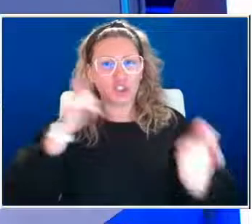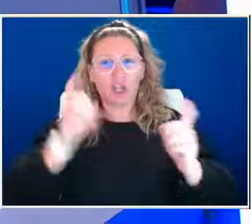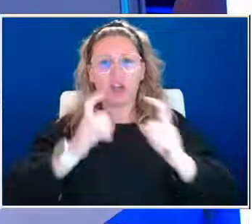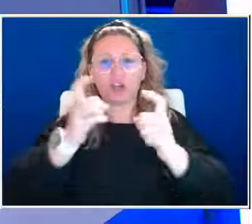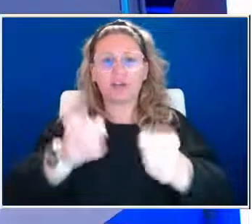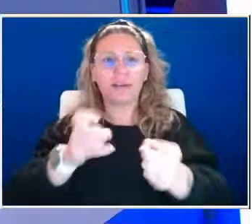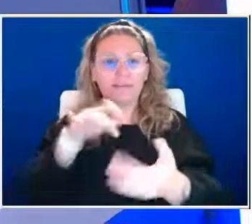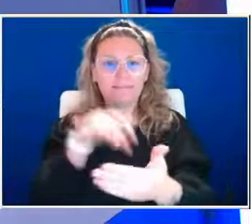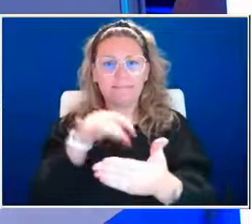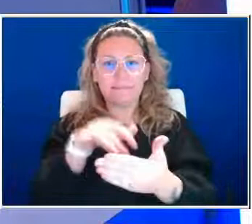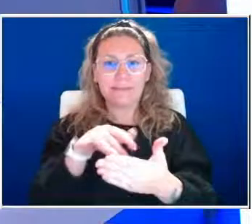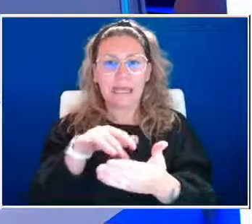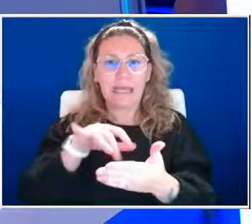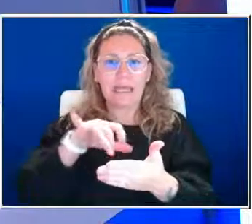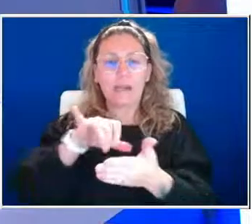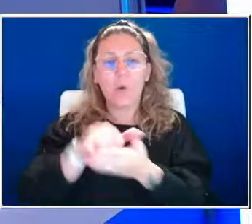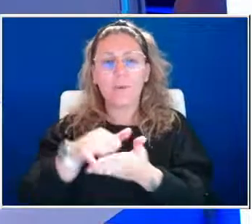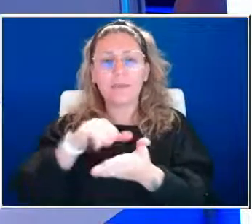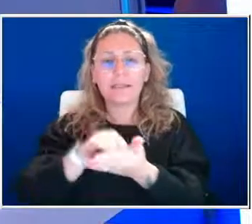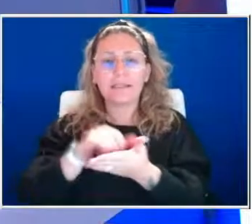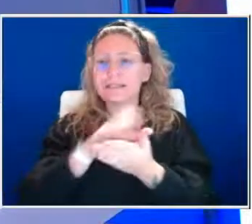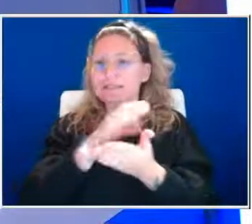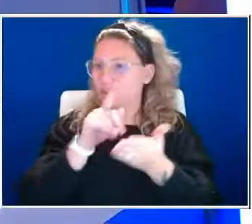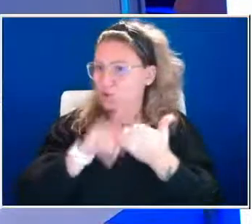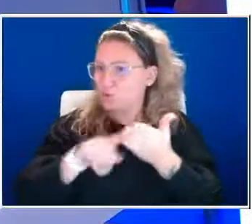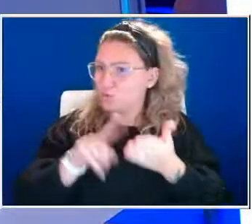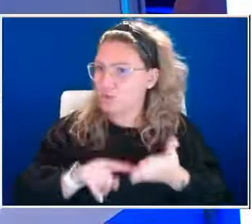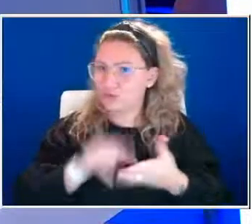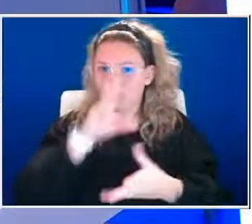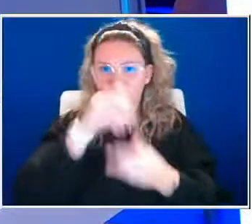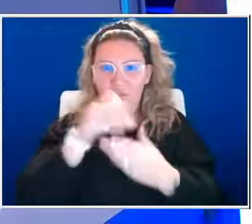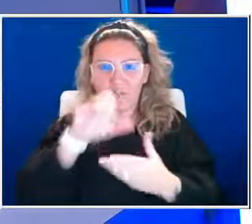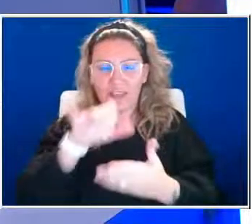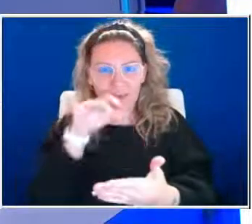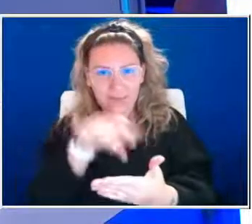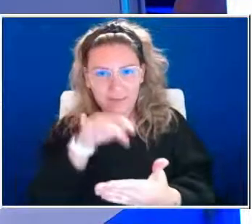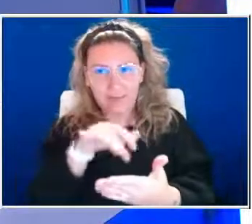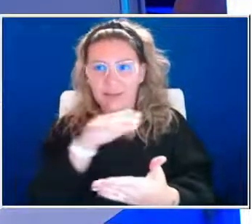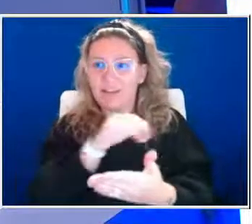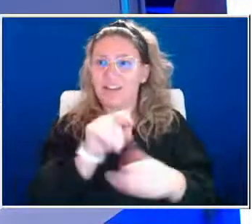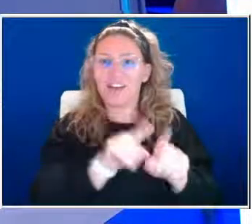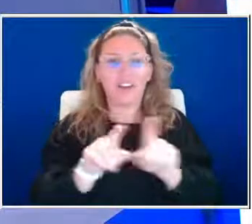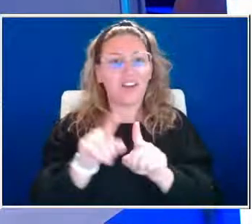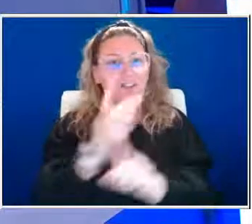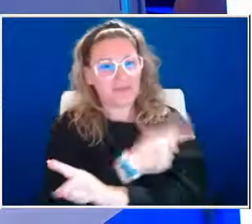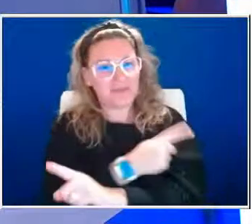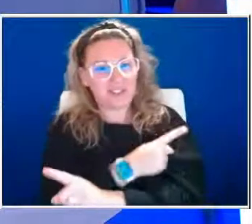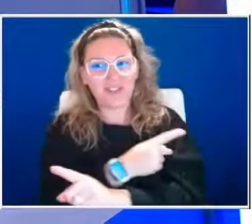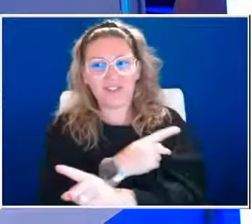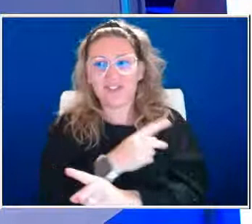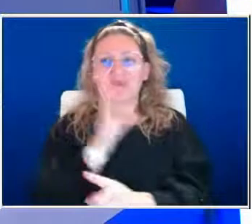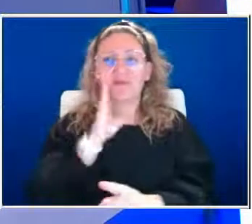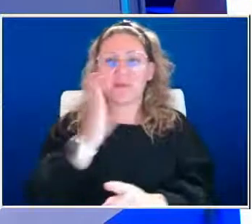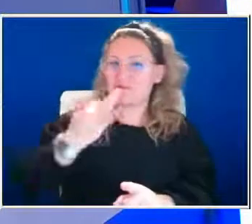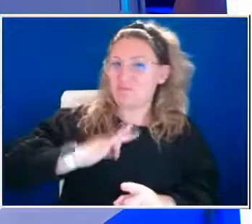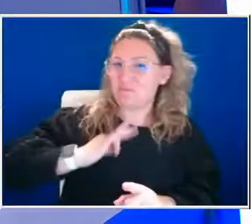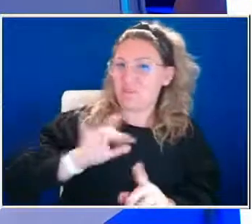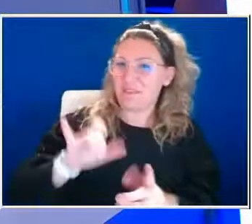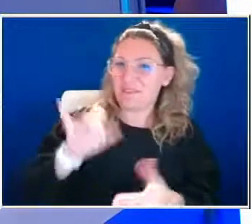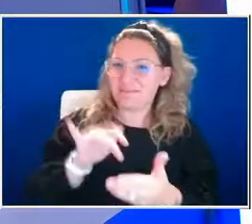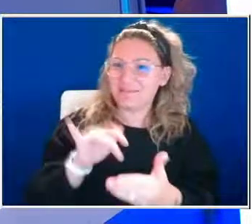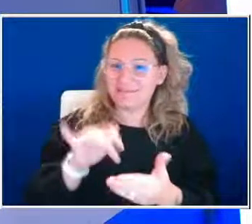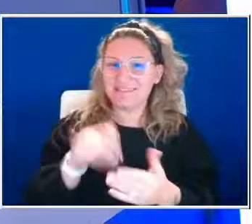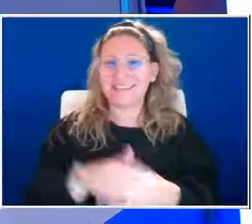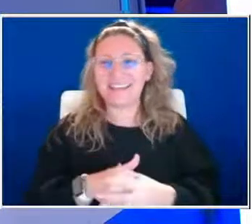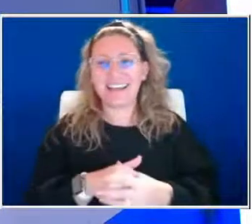So we're going to have the researchers on that are involved in that study. And we're also going to have some patients that will benefit from that study. So stay tuned for